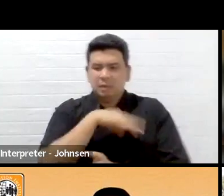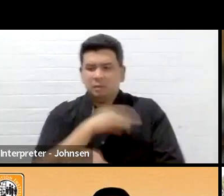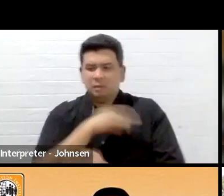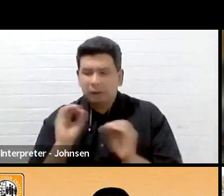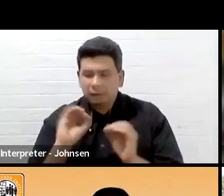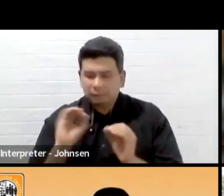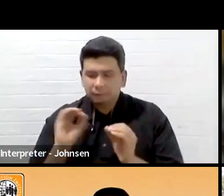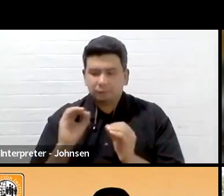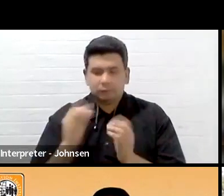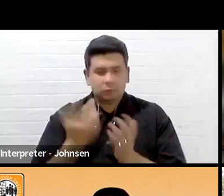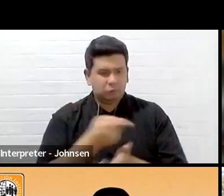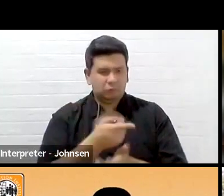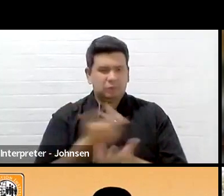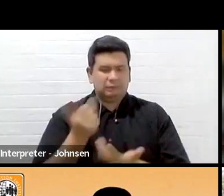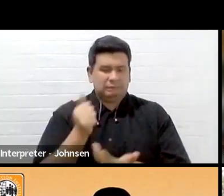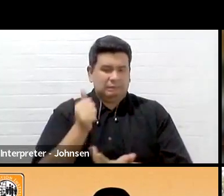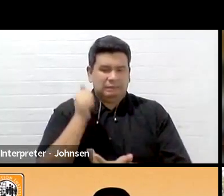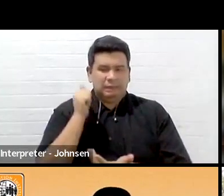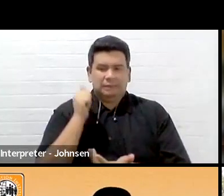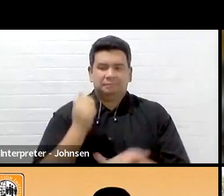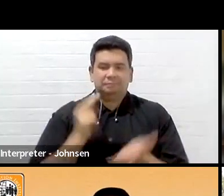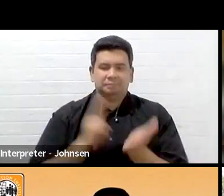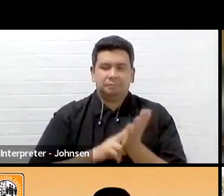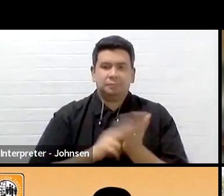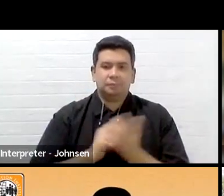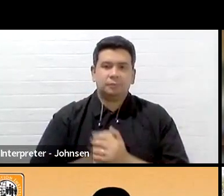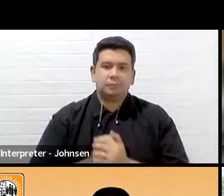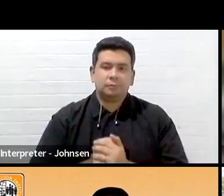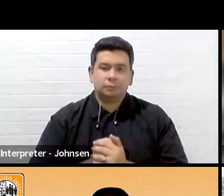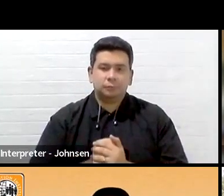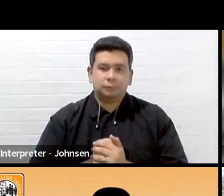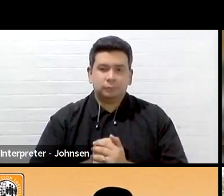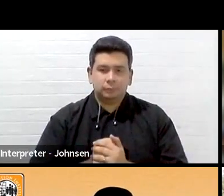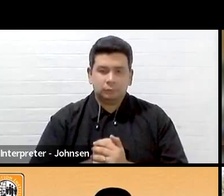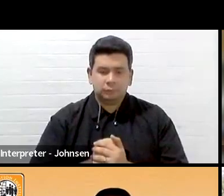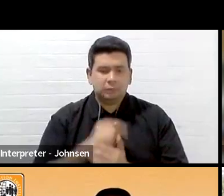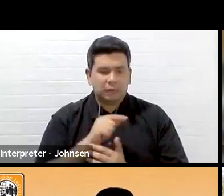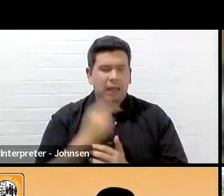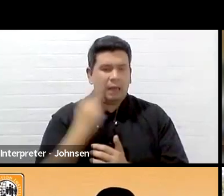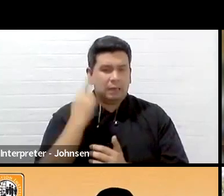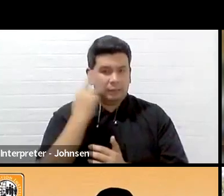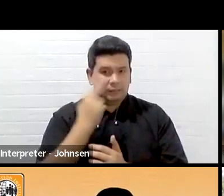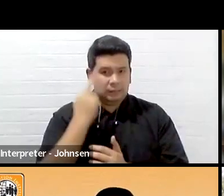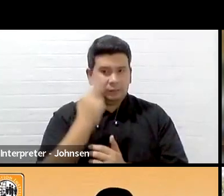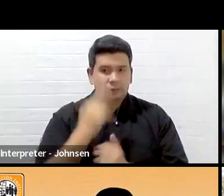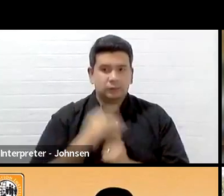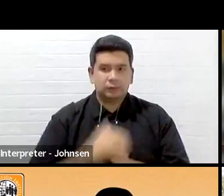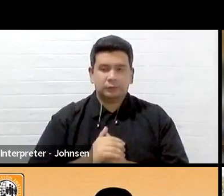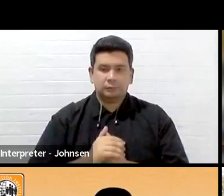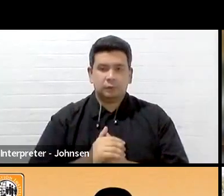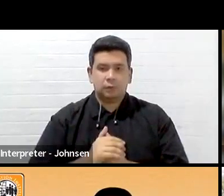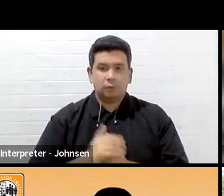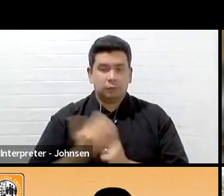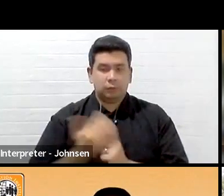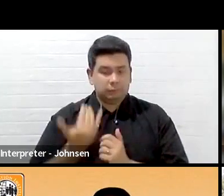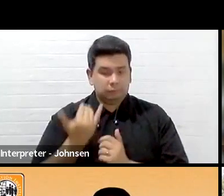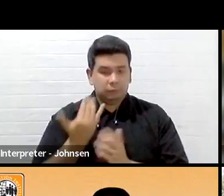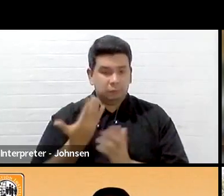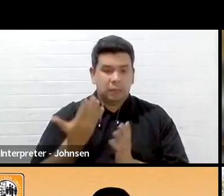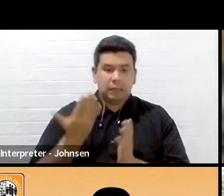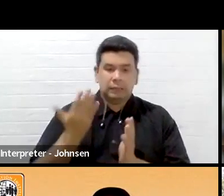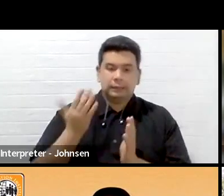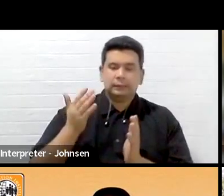benefit for using that death certificate. So those are some of the reasons why death registration is kind of low.